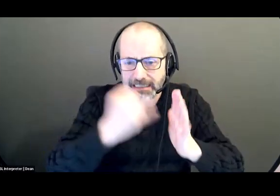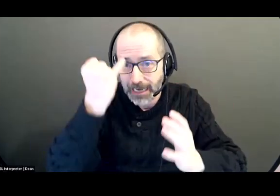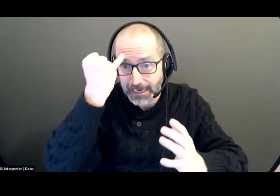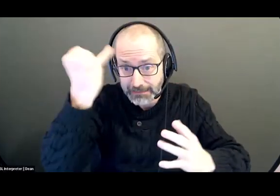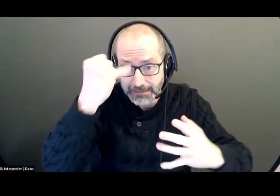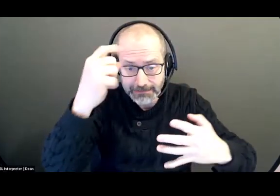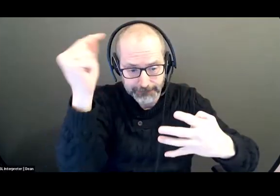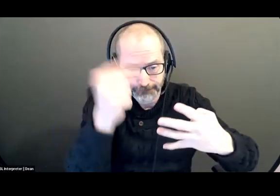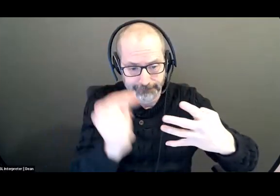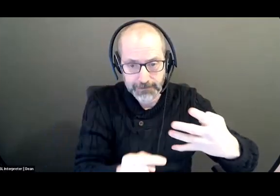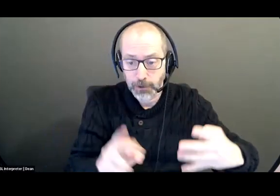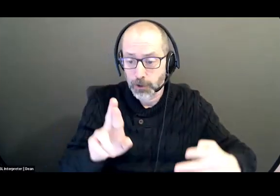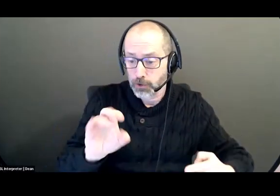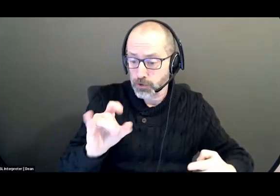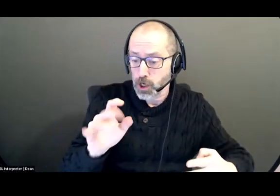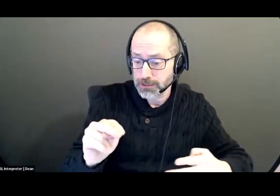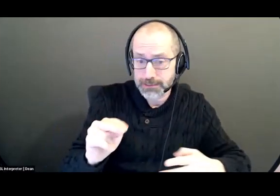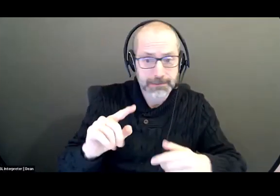key takeaways.